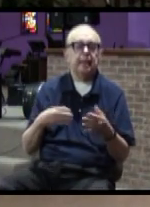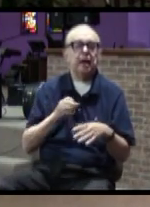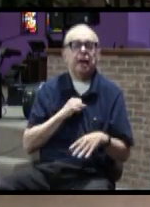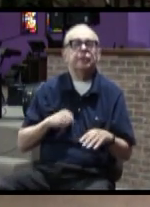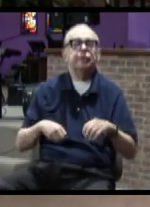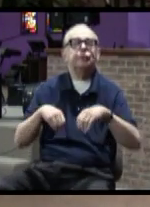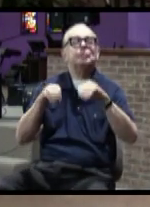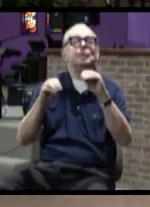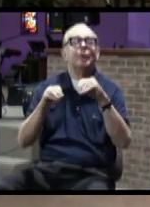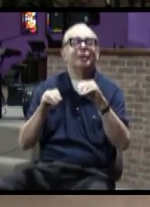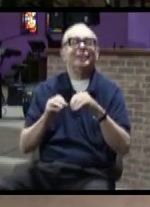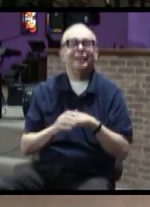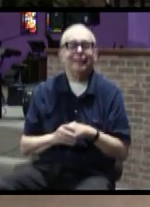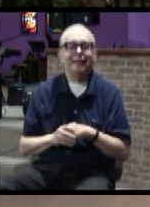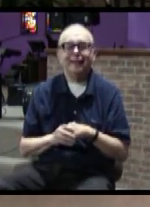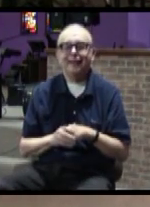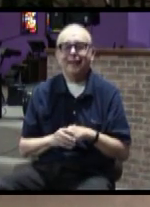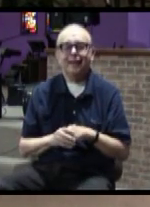the supermarket.